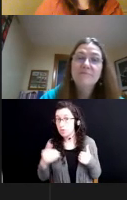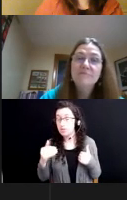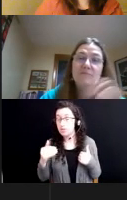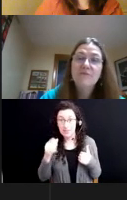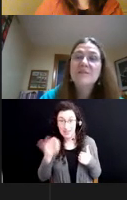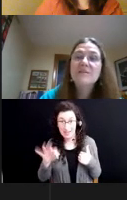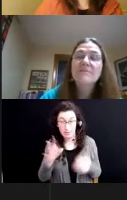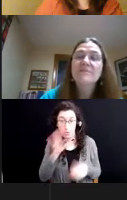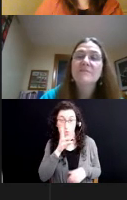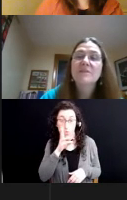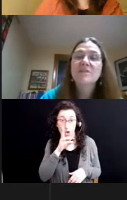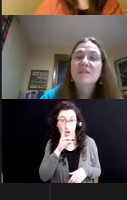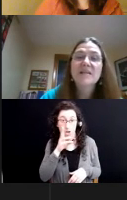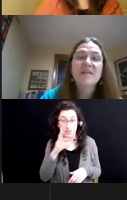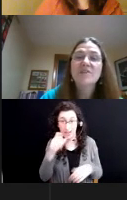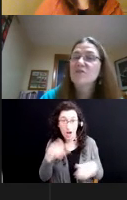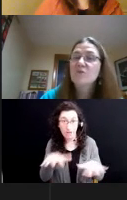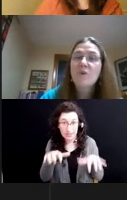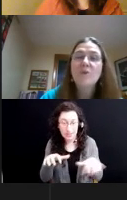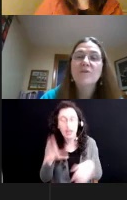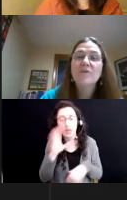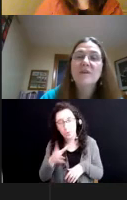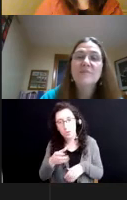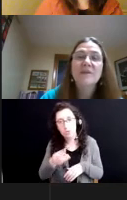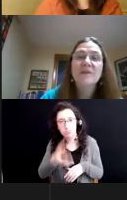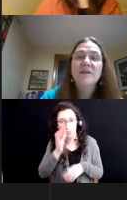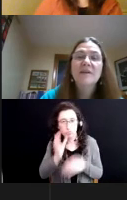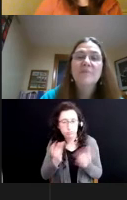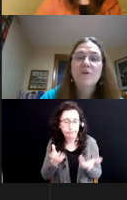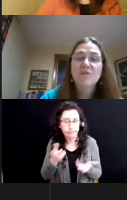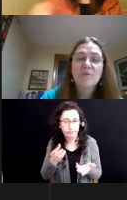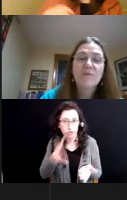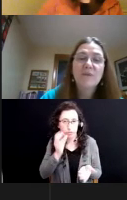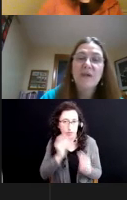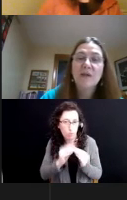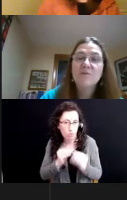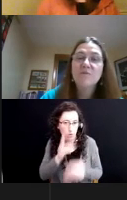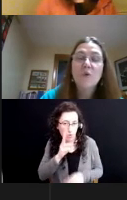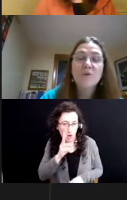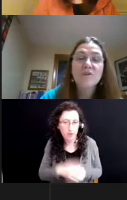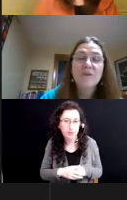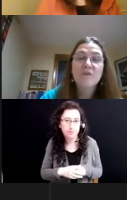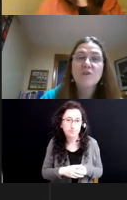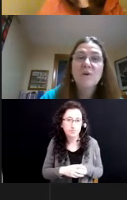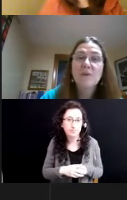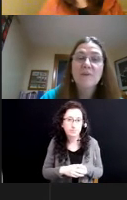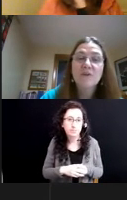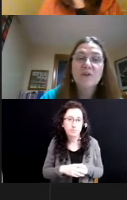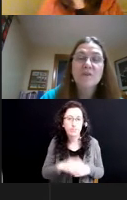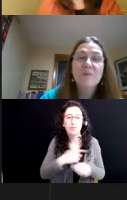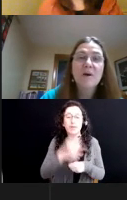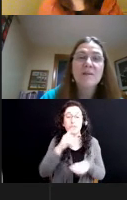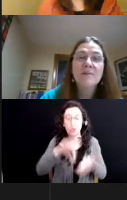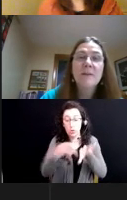above freezing. Stock tank de-icer is well worth your investment. Keep the cords away from the animals, of course, so they don't chew on them.